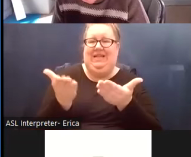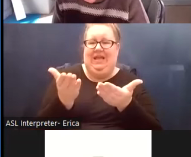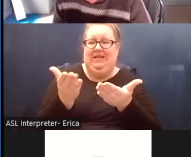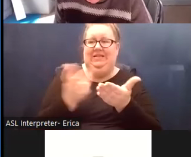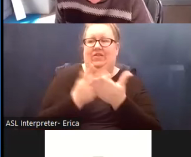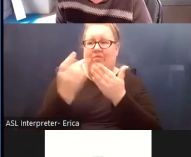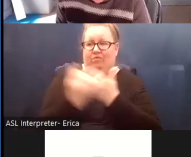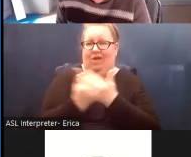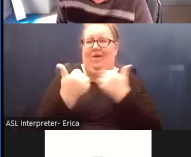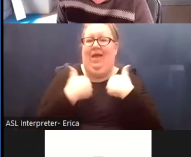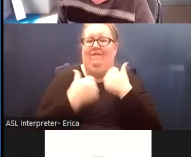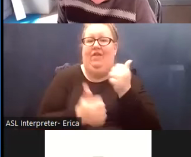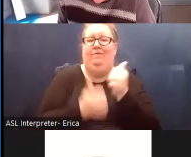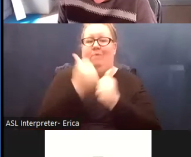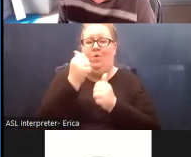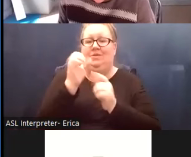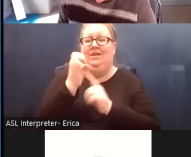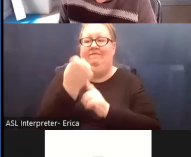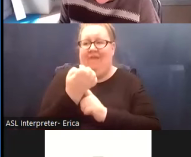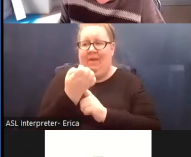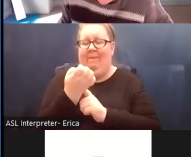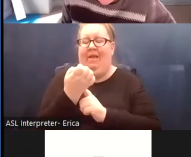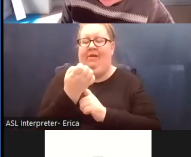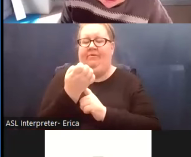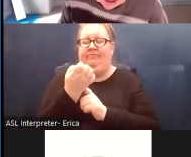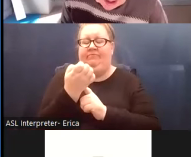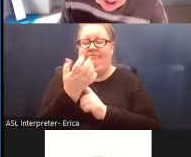have the most environmental benefits and